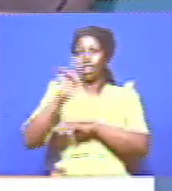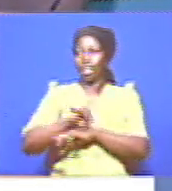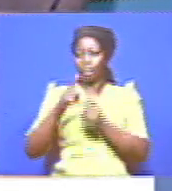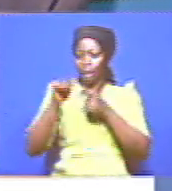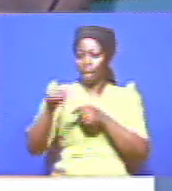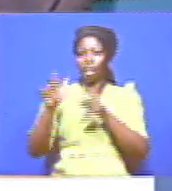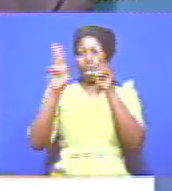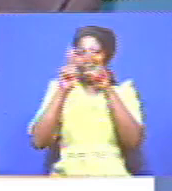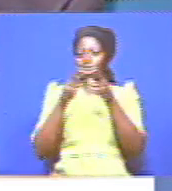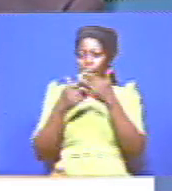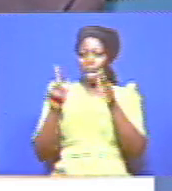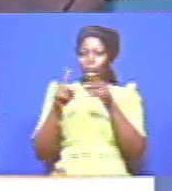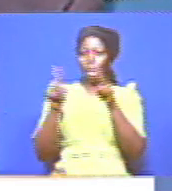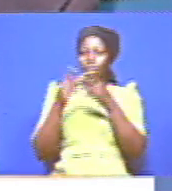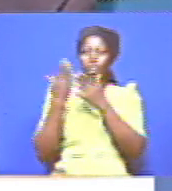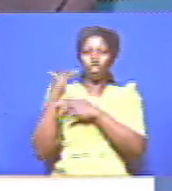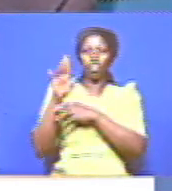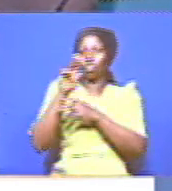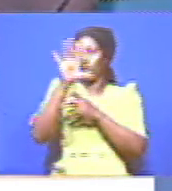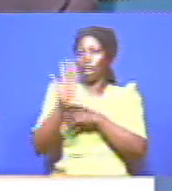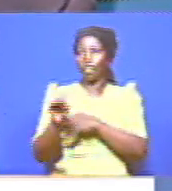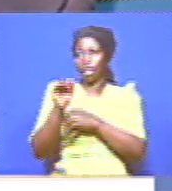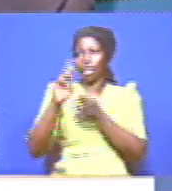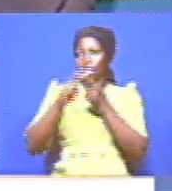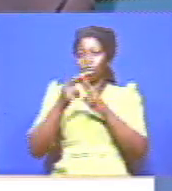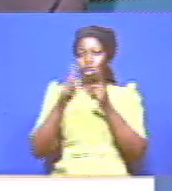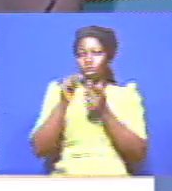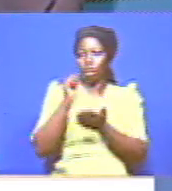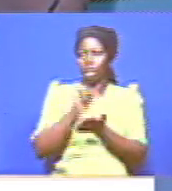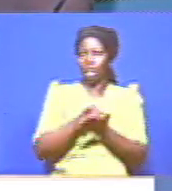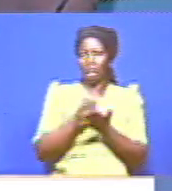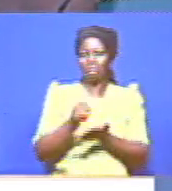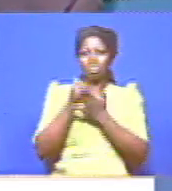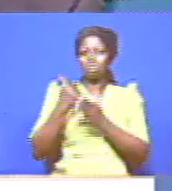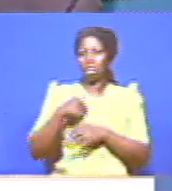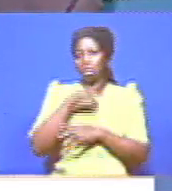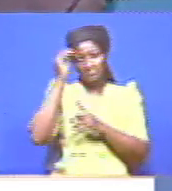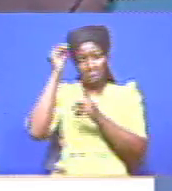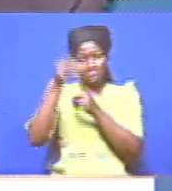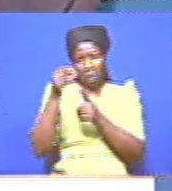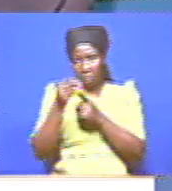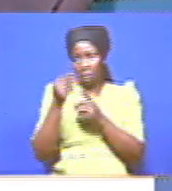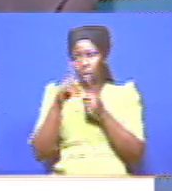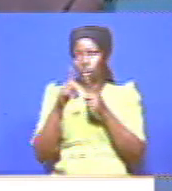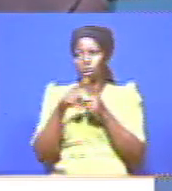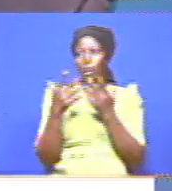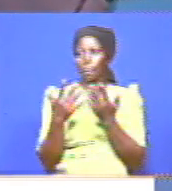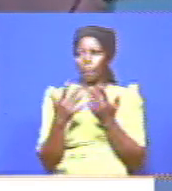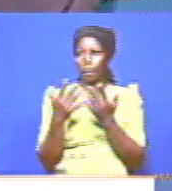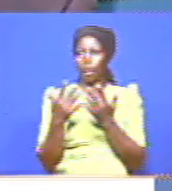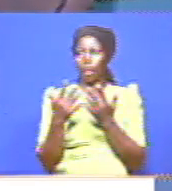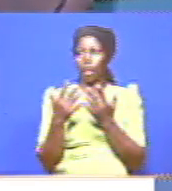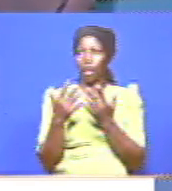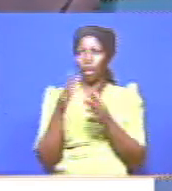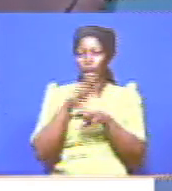African. African. Right. And this is really in relation to that. And mm-hmm. the purpose, what is the objective, mm-hmm. is really to enlist the support